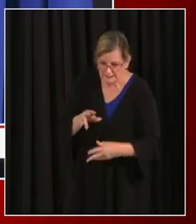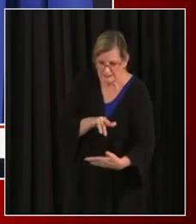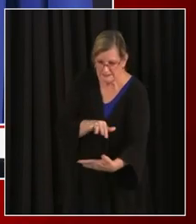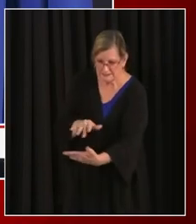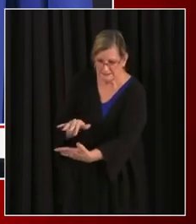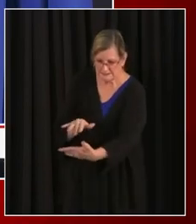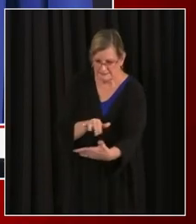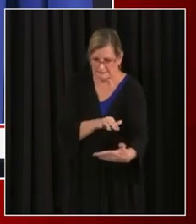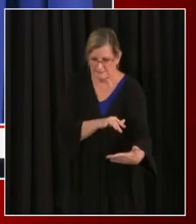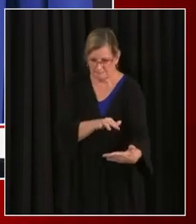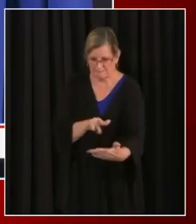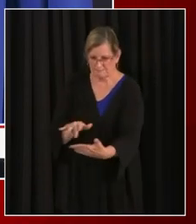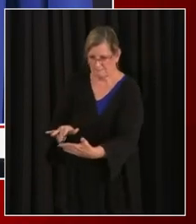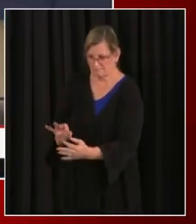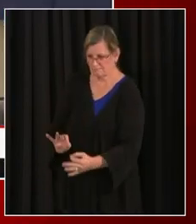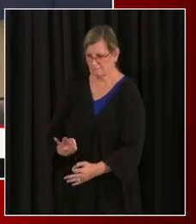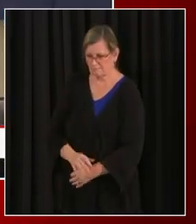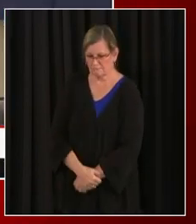Okay.